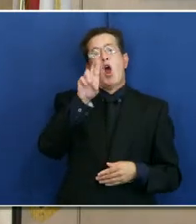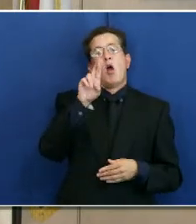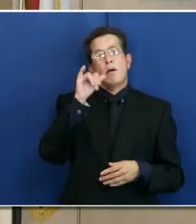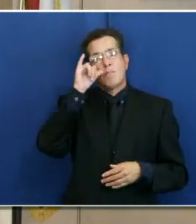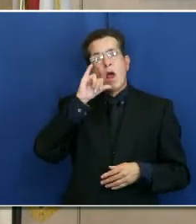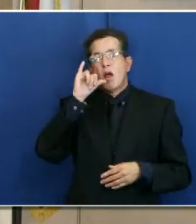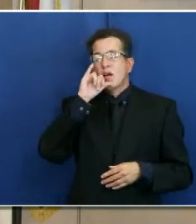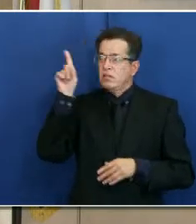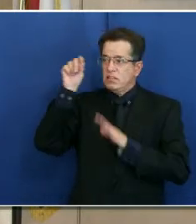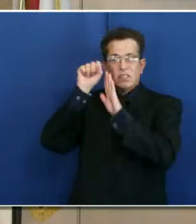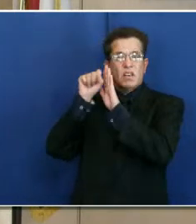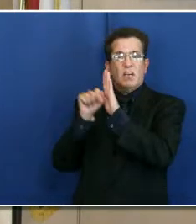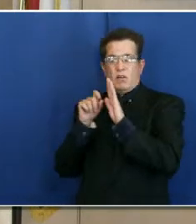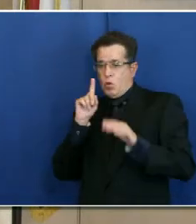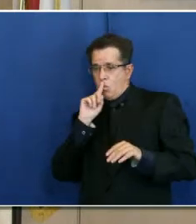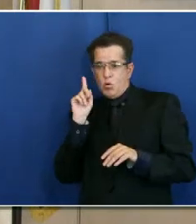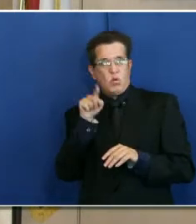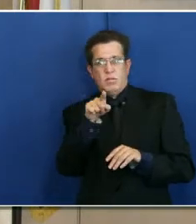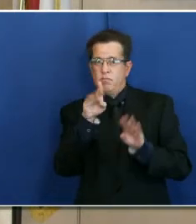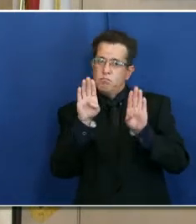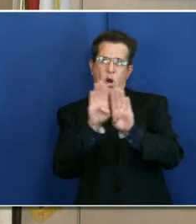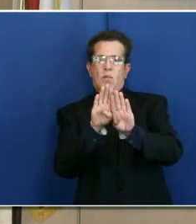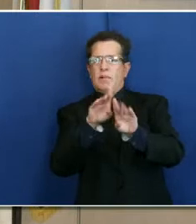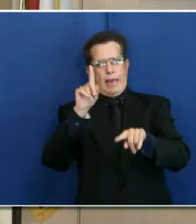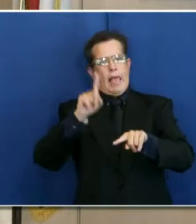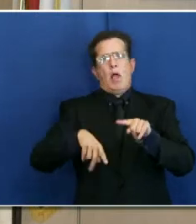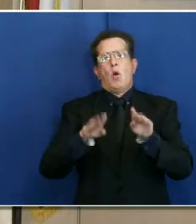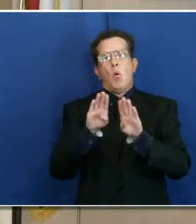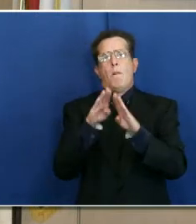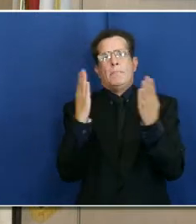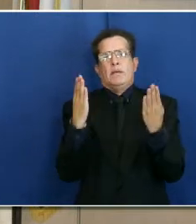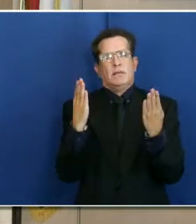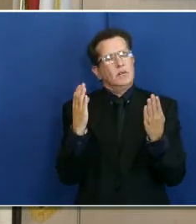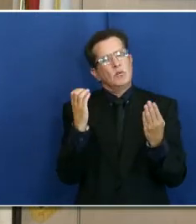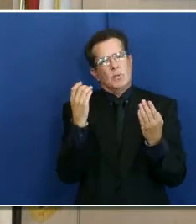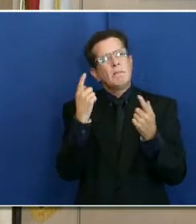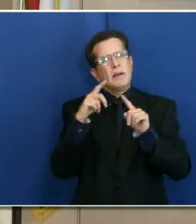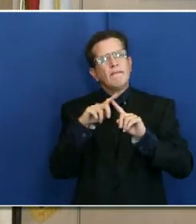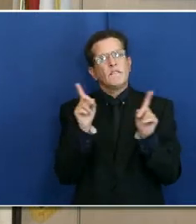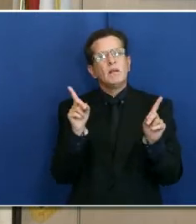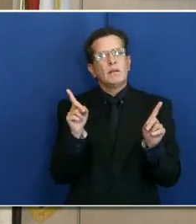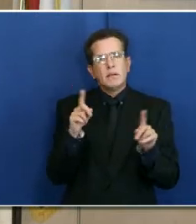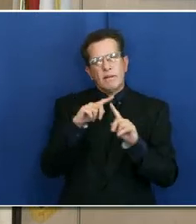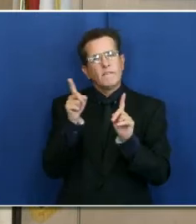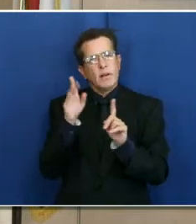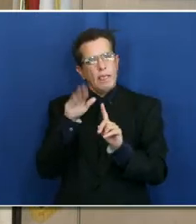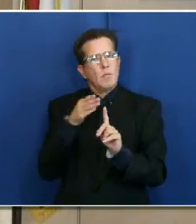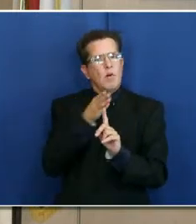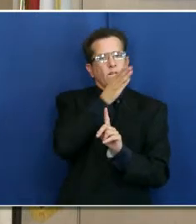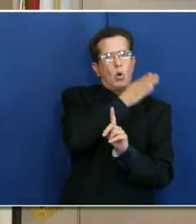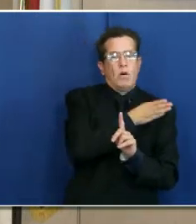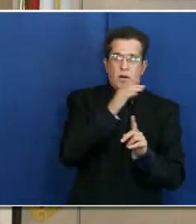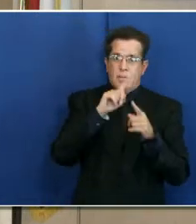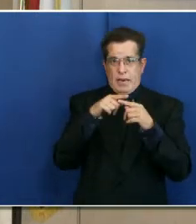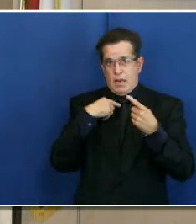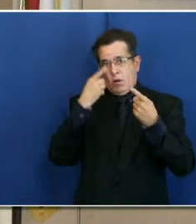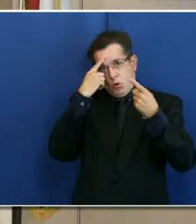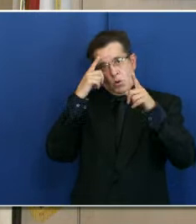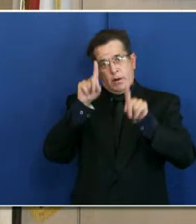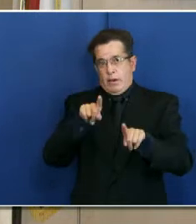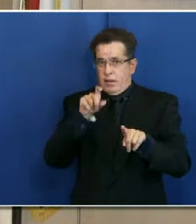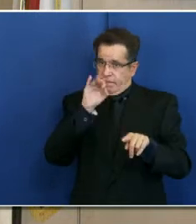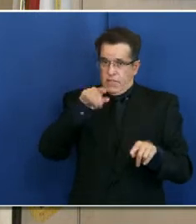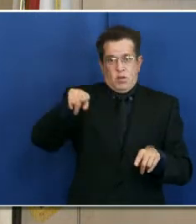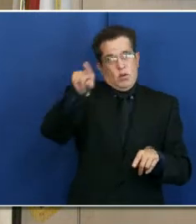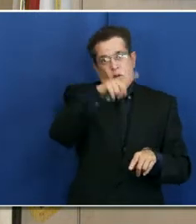has stated that they are not open. So there are some variations, but I agree, if people